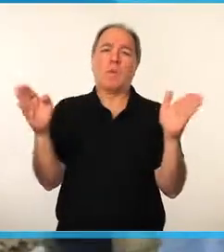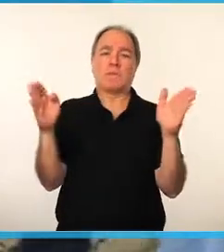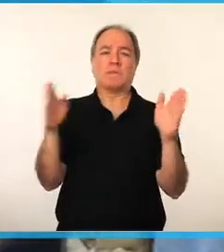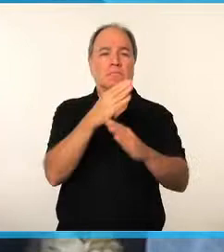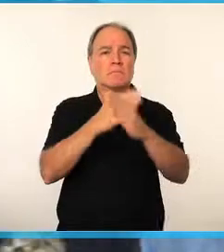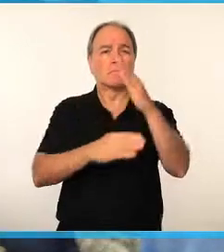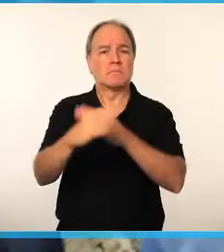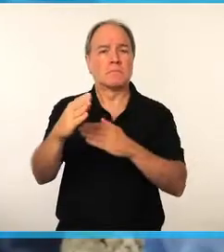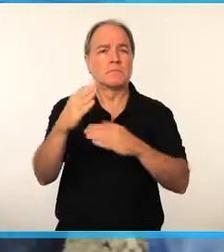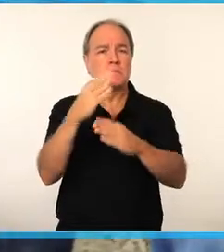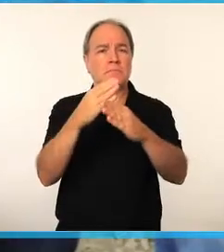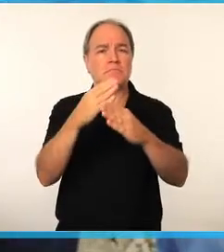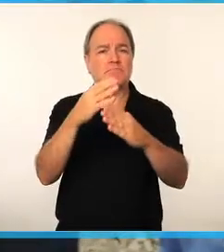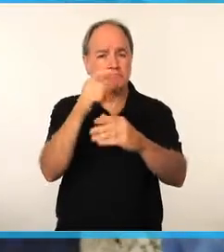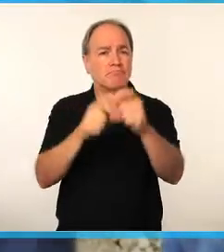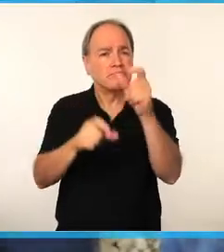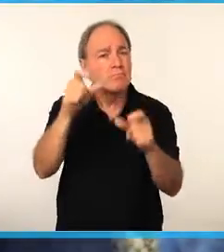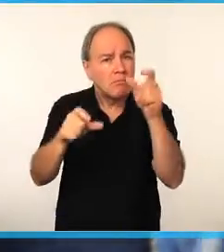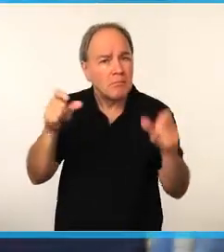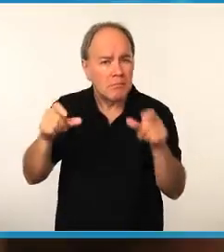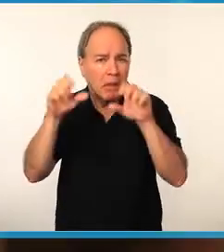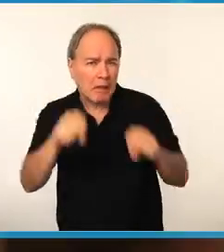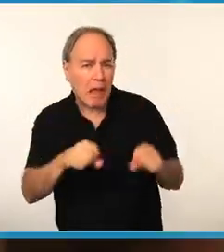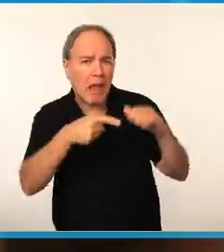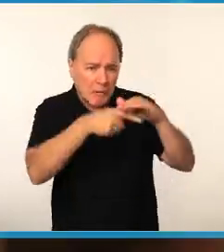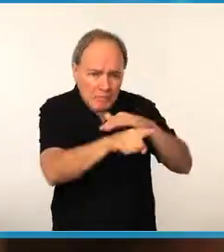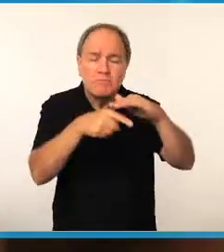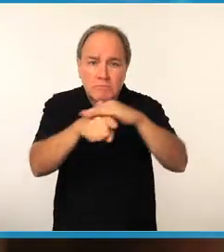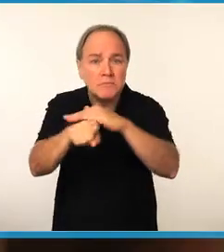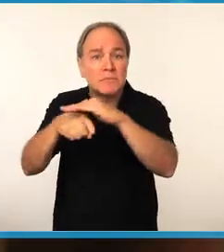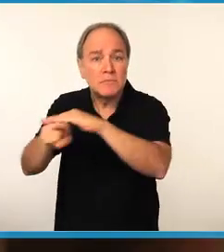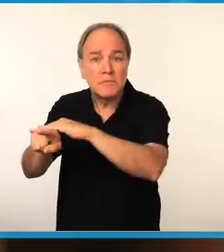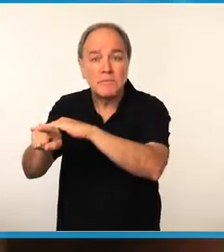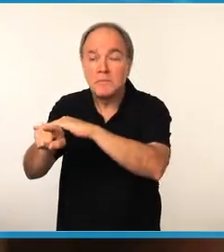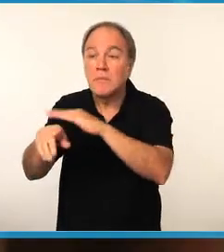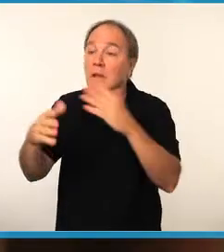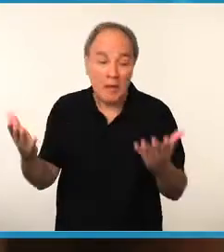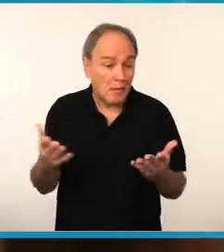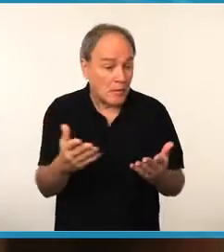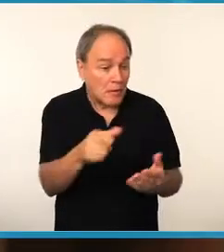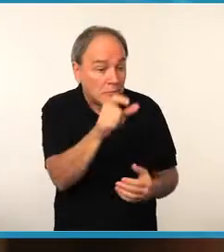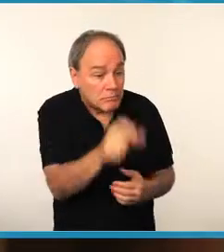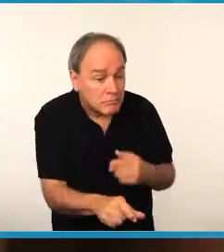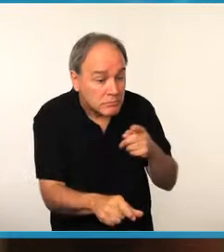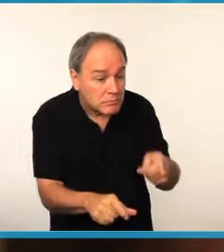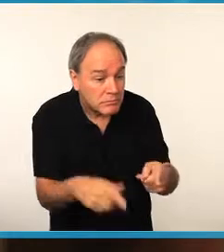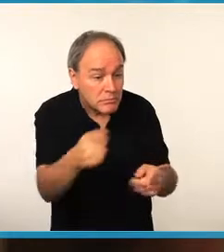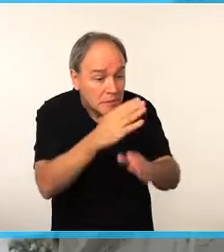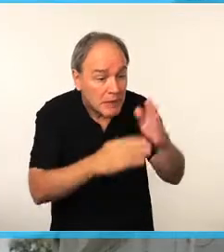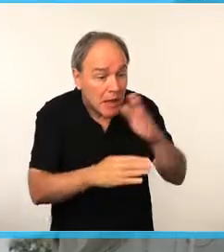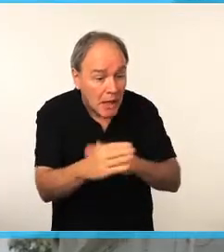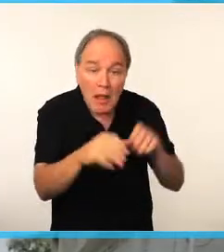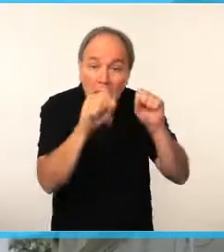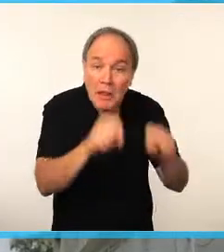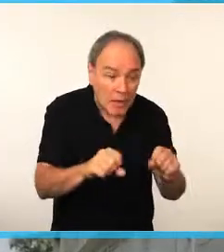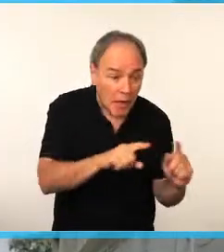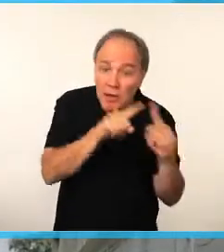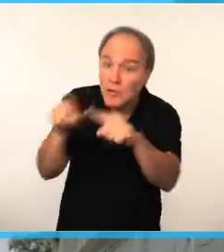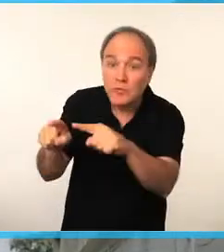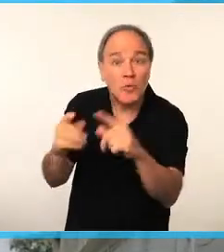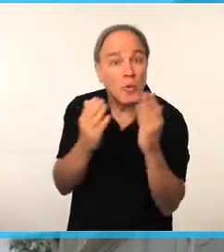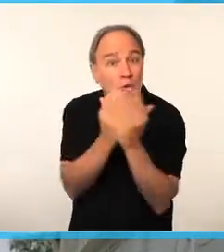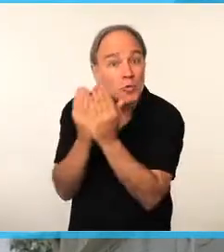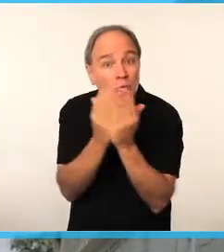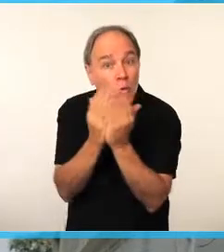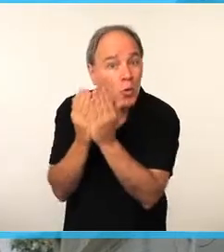considered within the new construction norms. If they are able to go to school, if they're